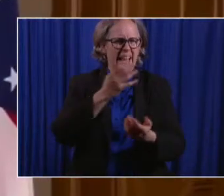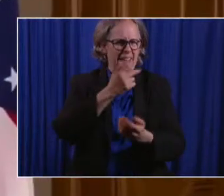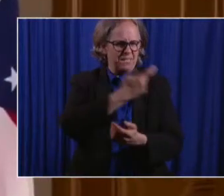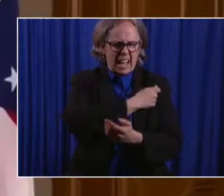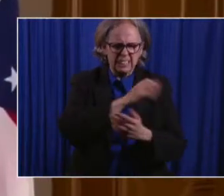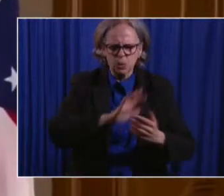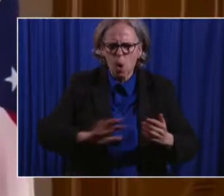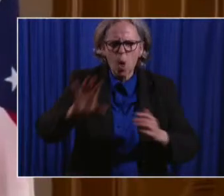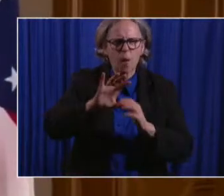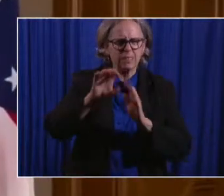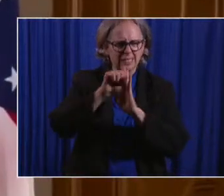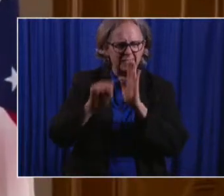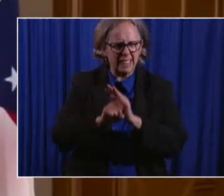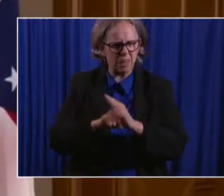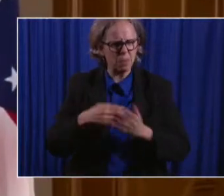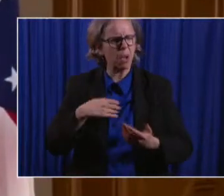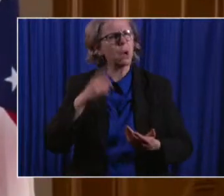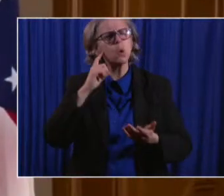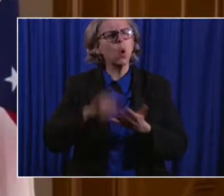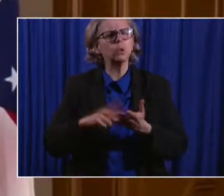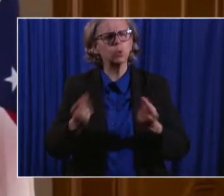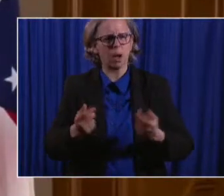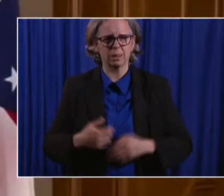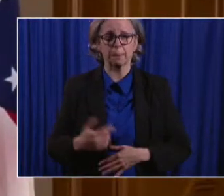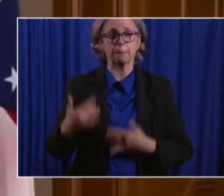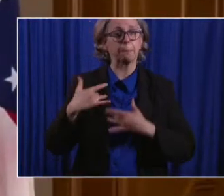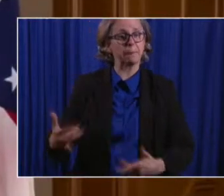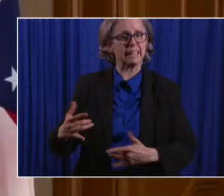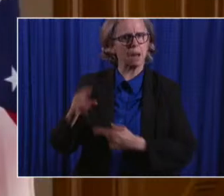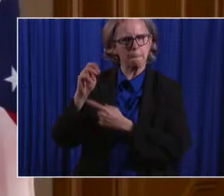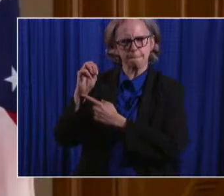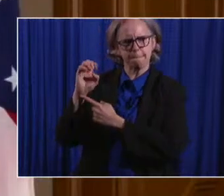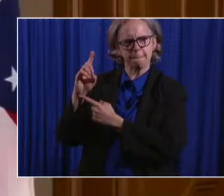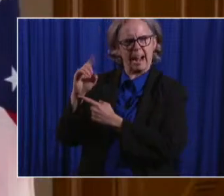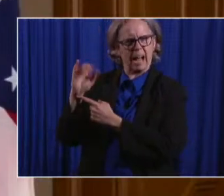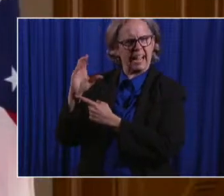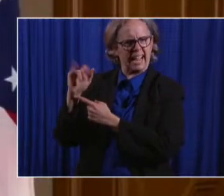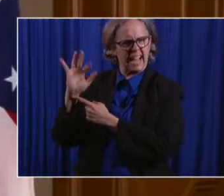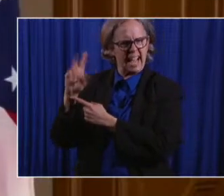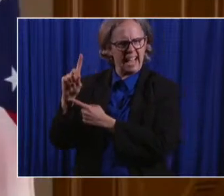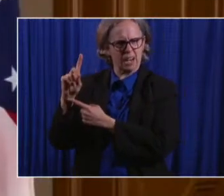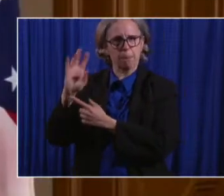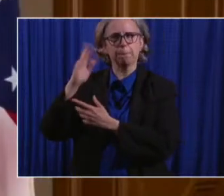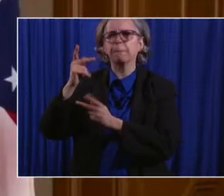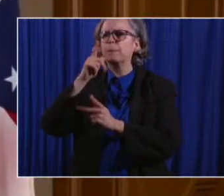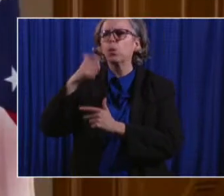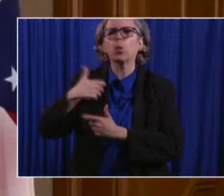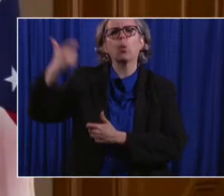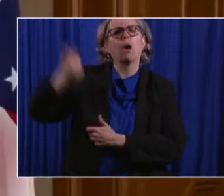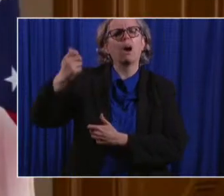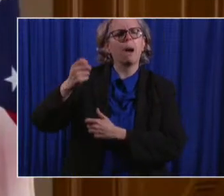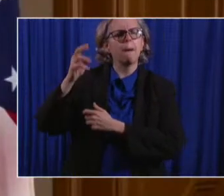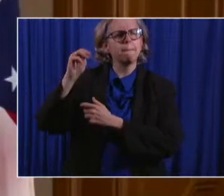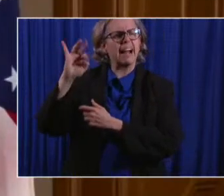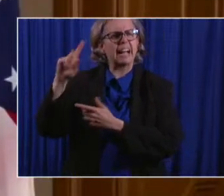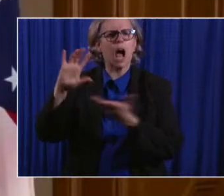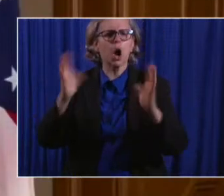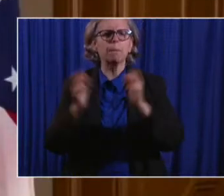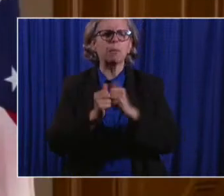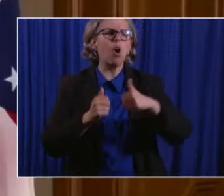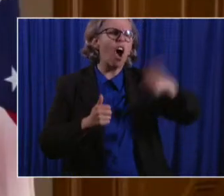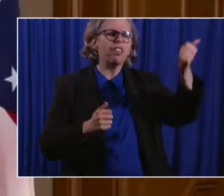Ohio Medicaid beneficiaries have a lower uptake than their fellow citizens in Ohio. And it's